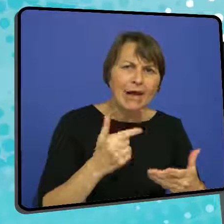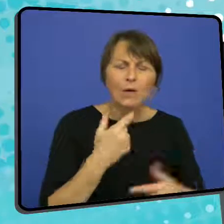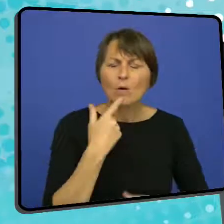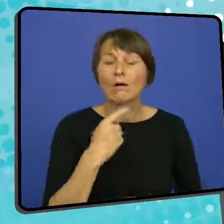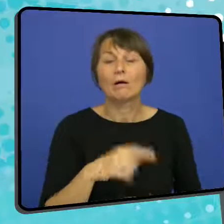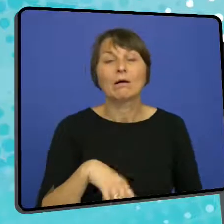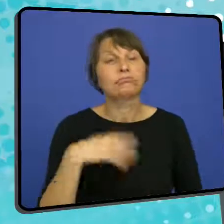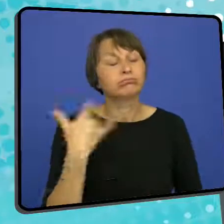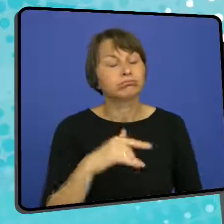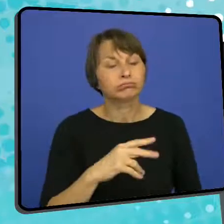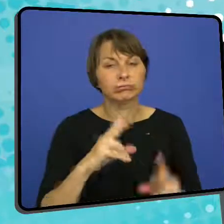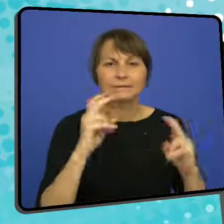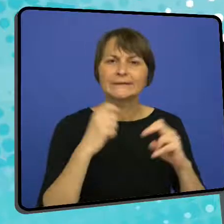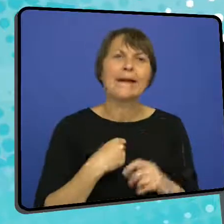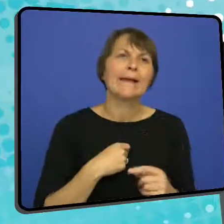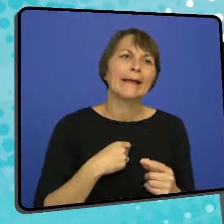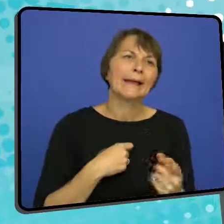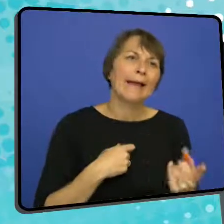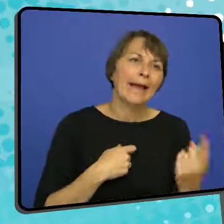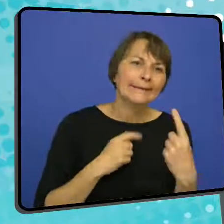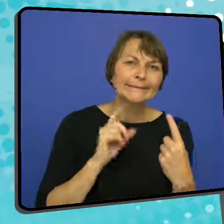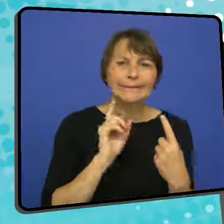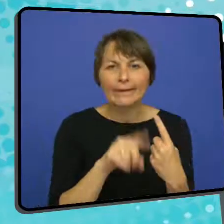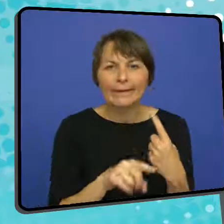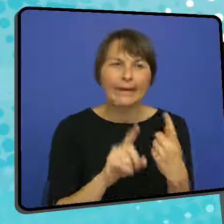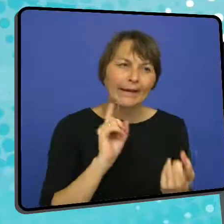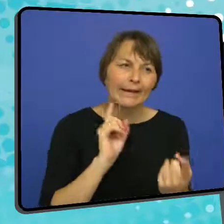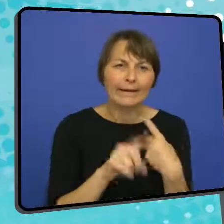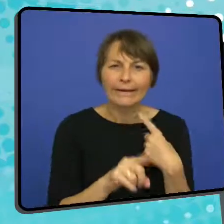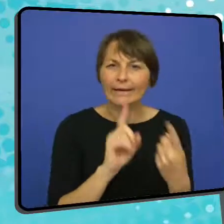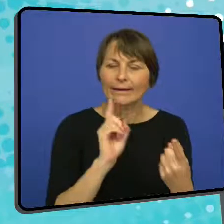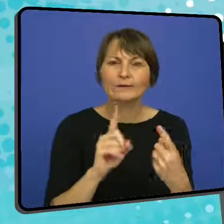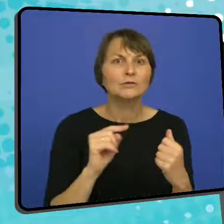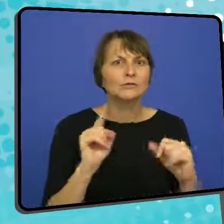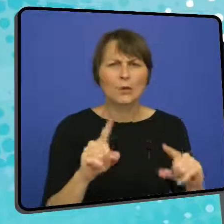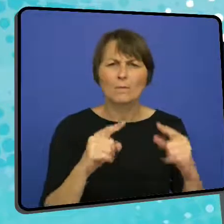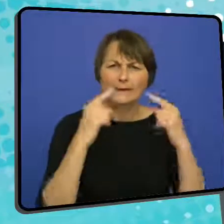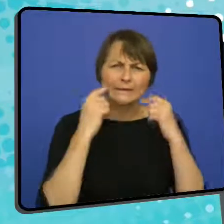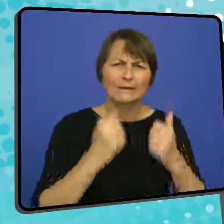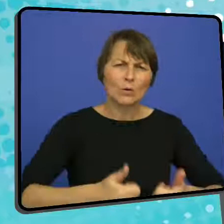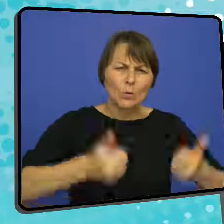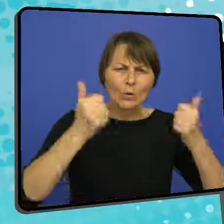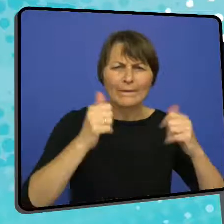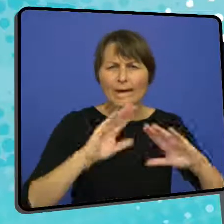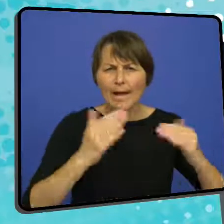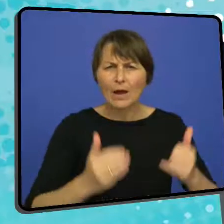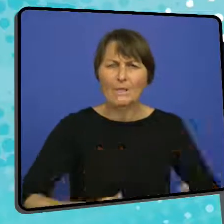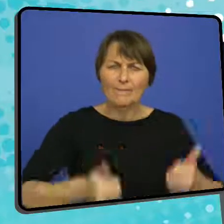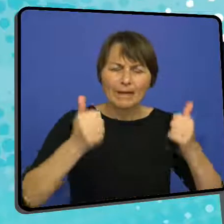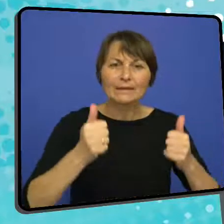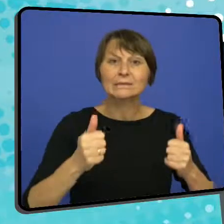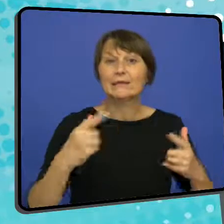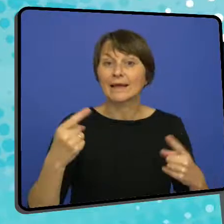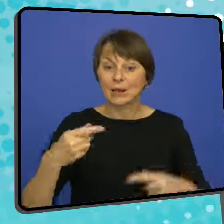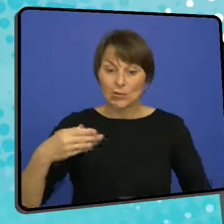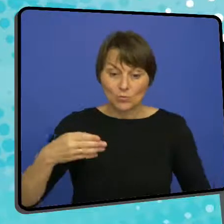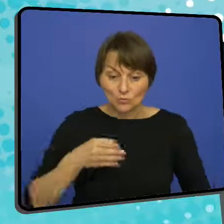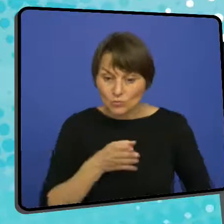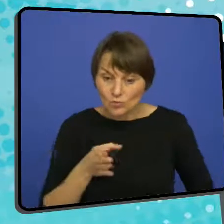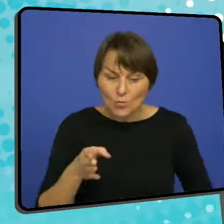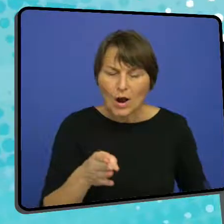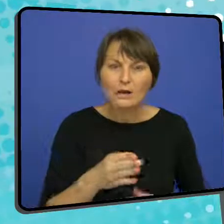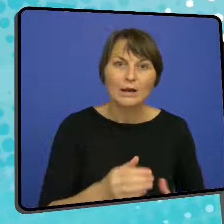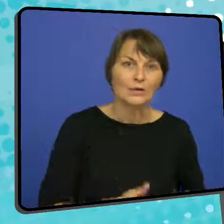mechanism. It's layering and happy routing versus error routing or misunderstanding. And if you